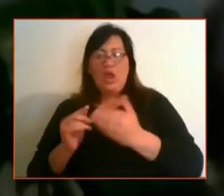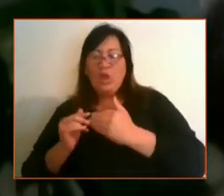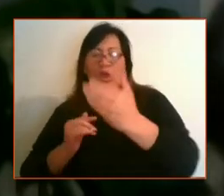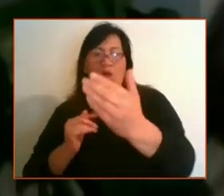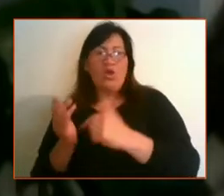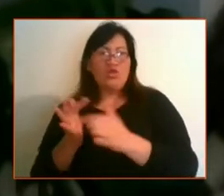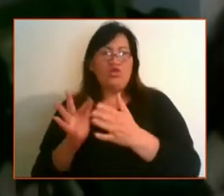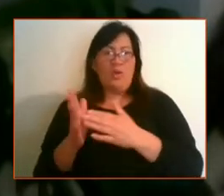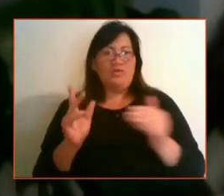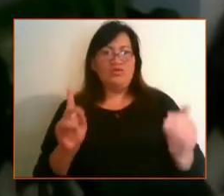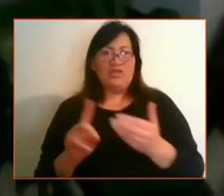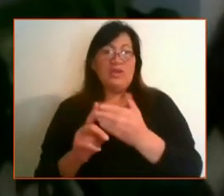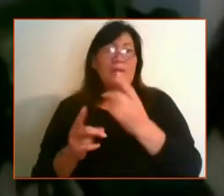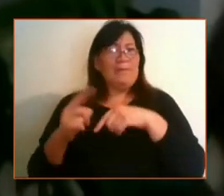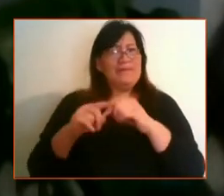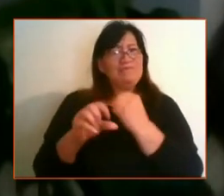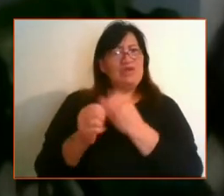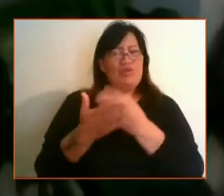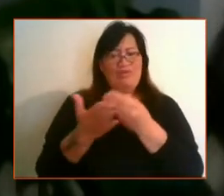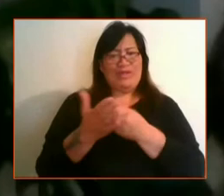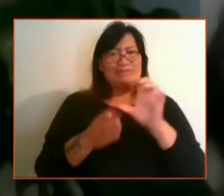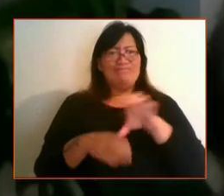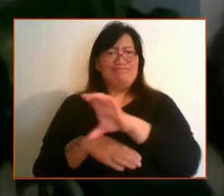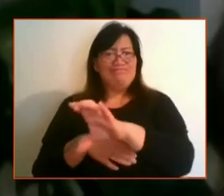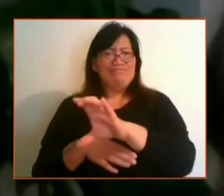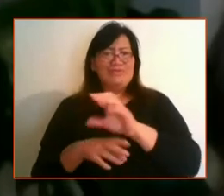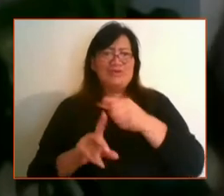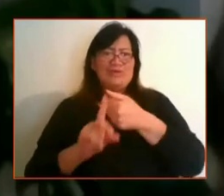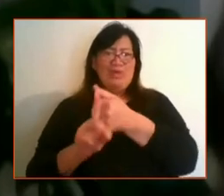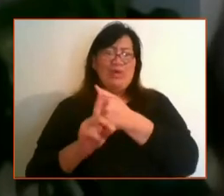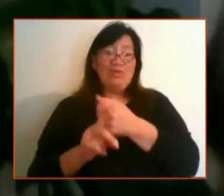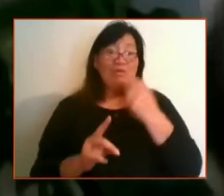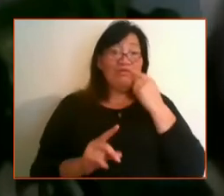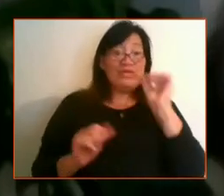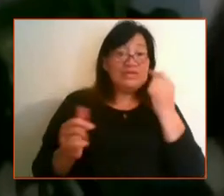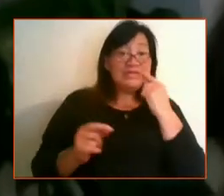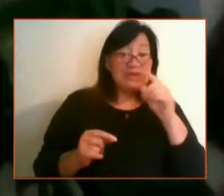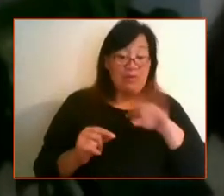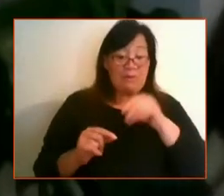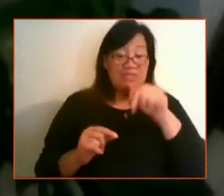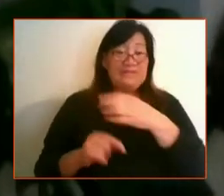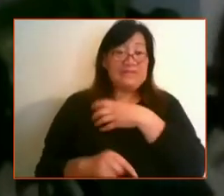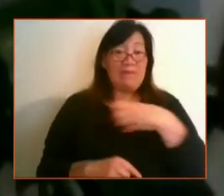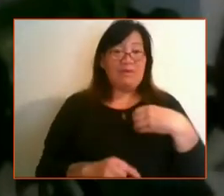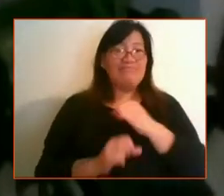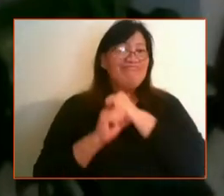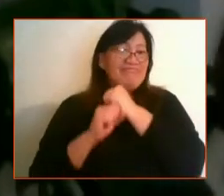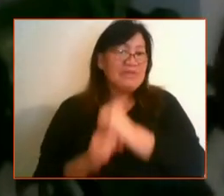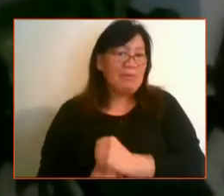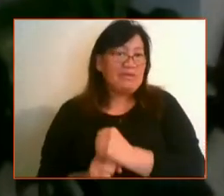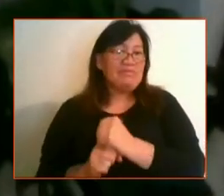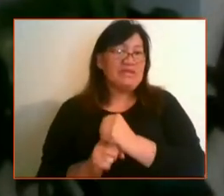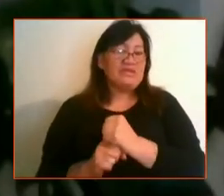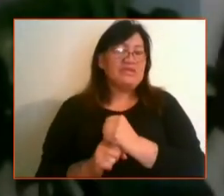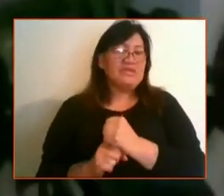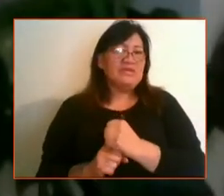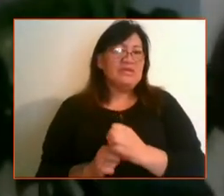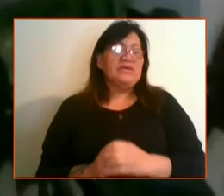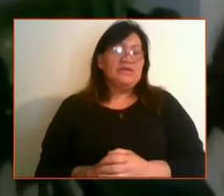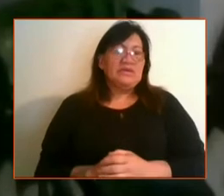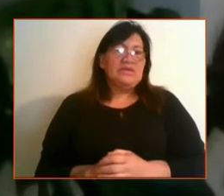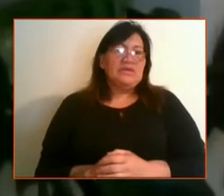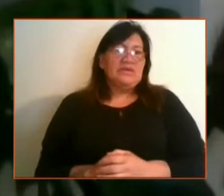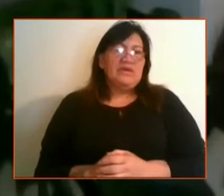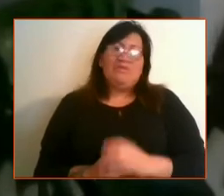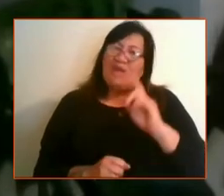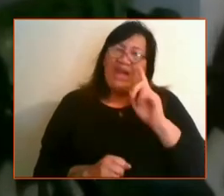money to back it up. Because we've seen from this government that there is a commitment in this direction. And we just can't